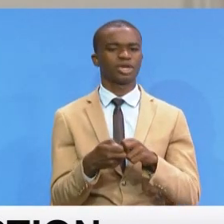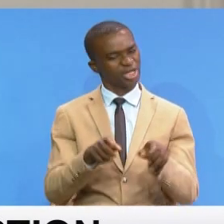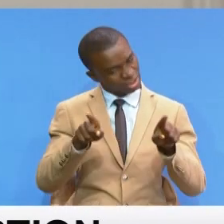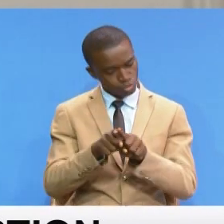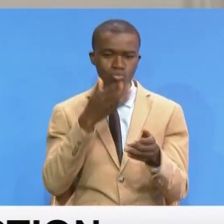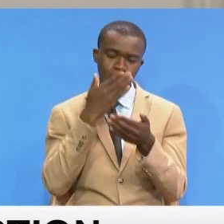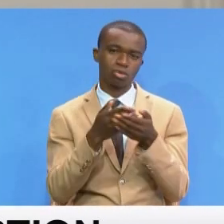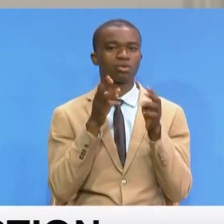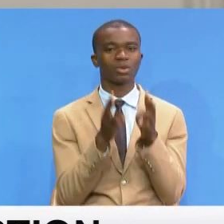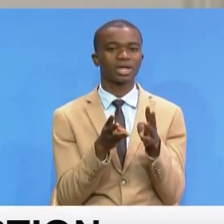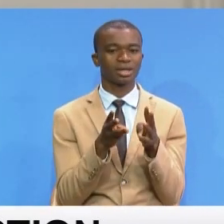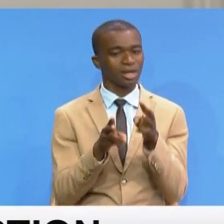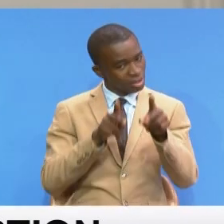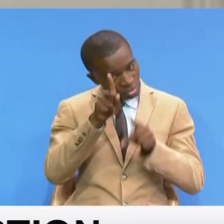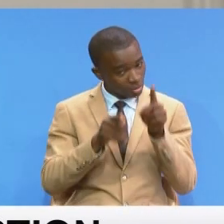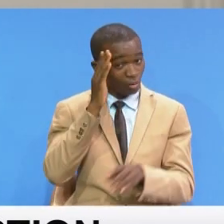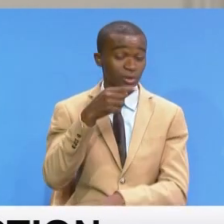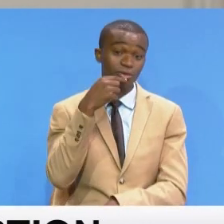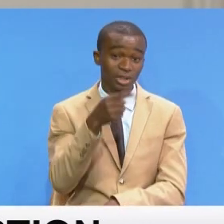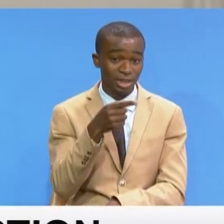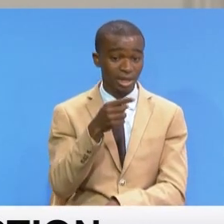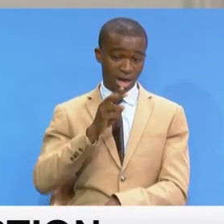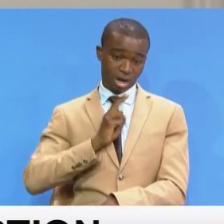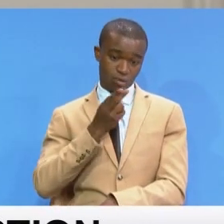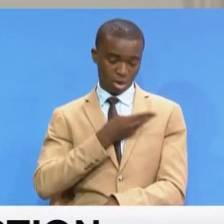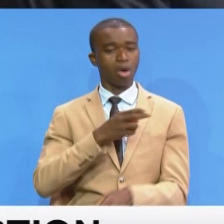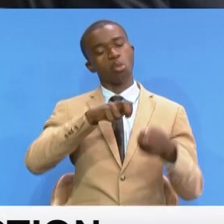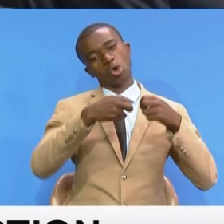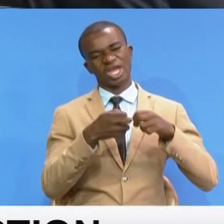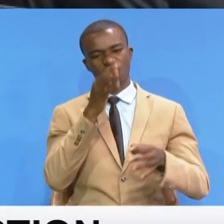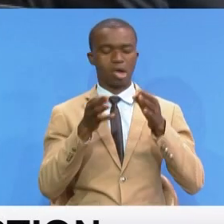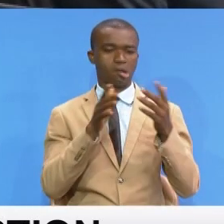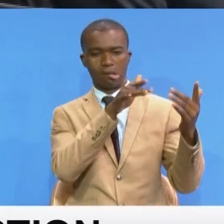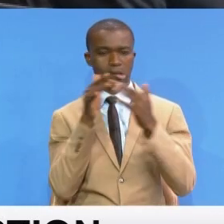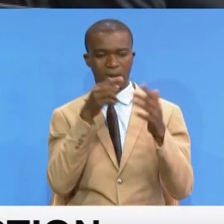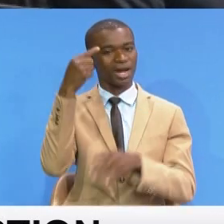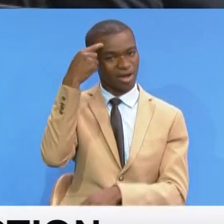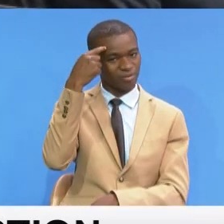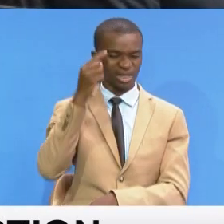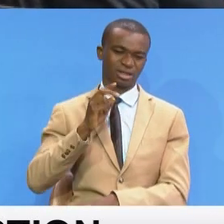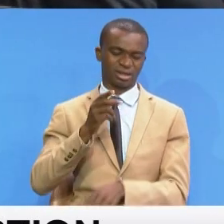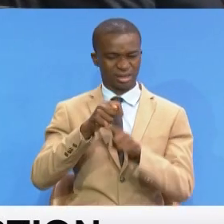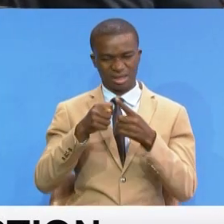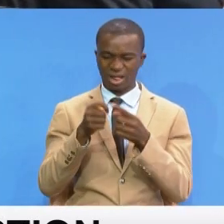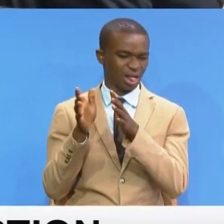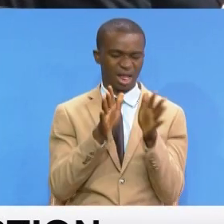In a mature relationship, people will say it is our problem. It is our problem.